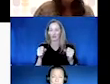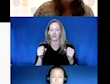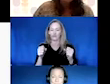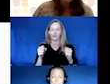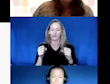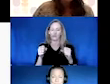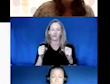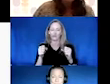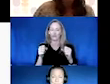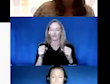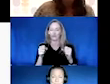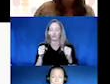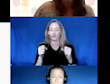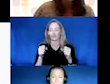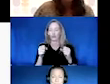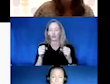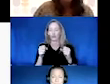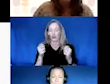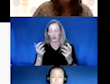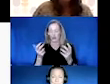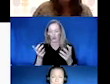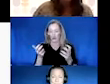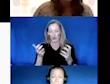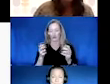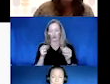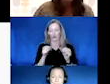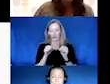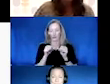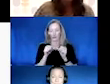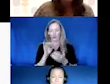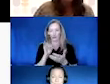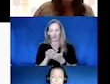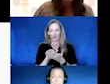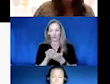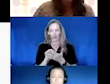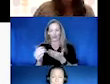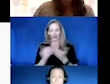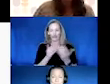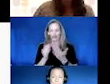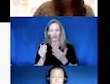these services even though the patients weren't there in the clinic.